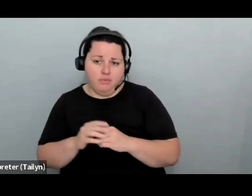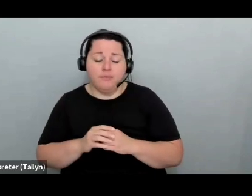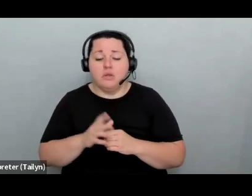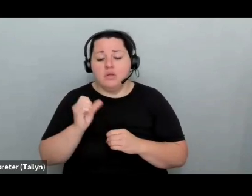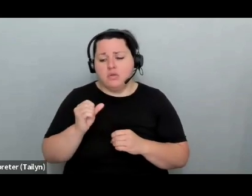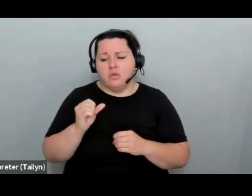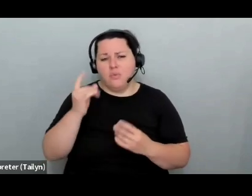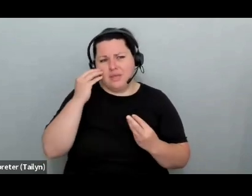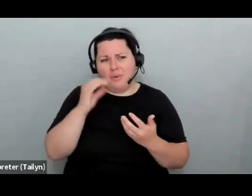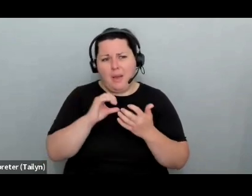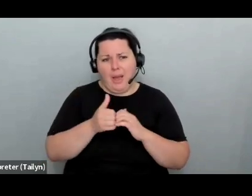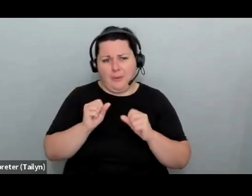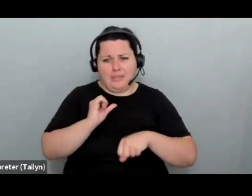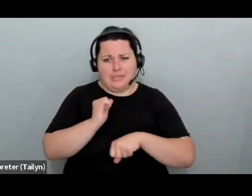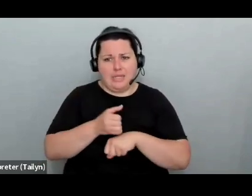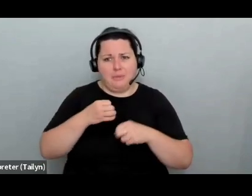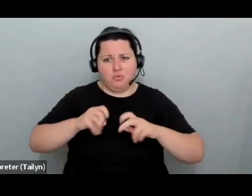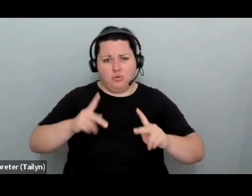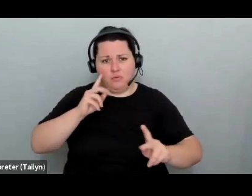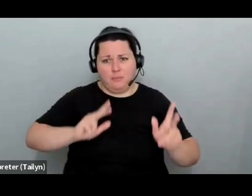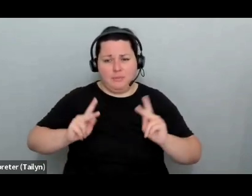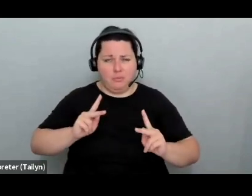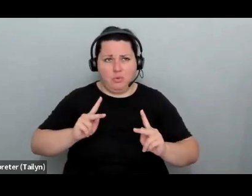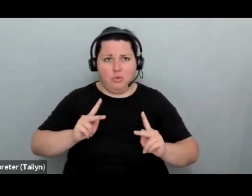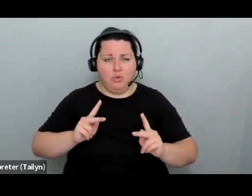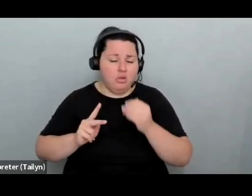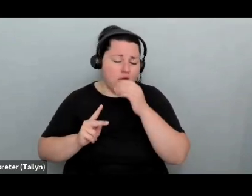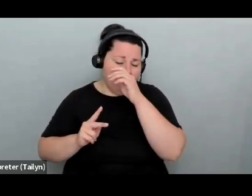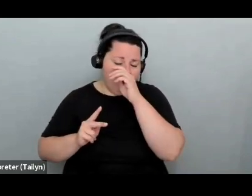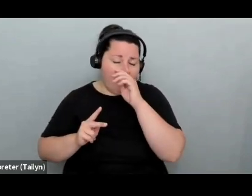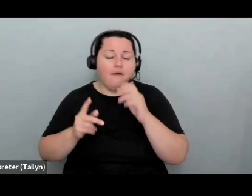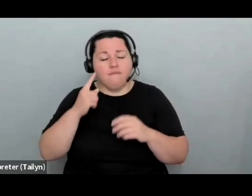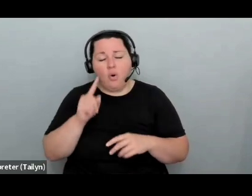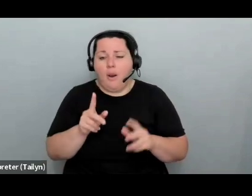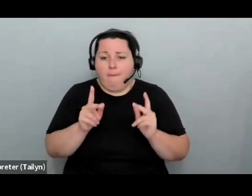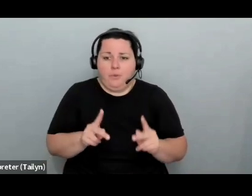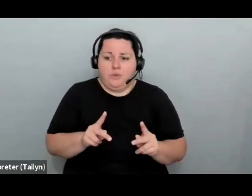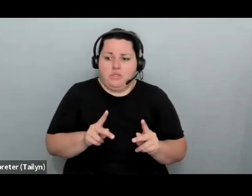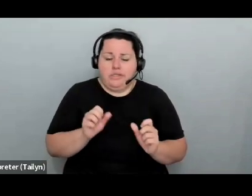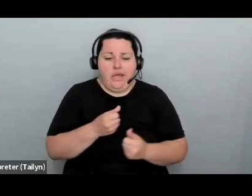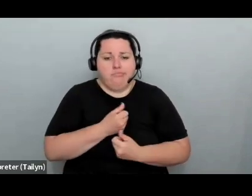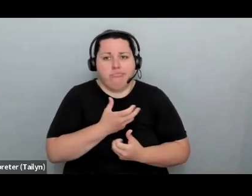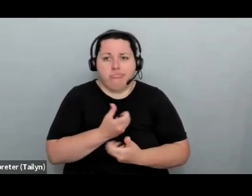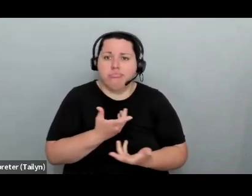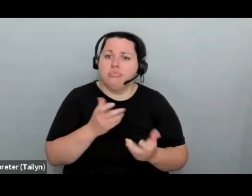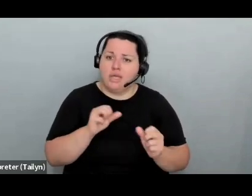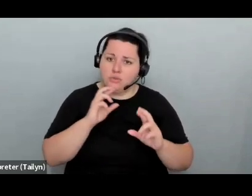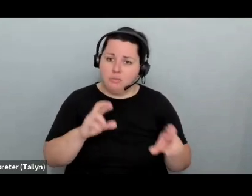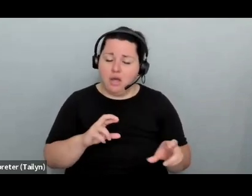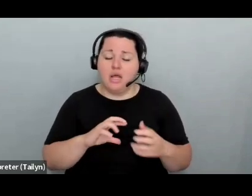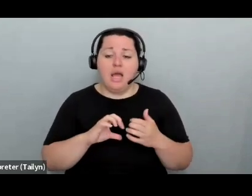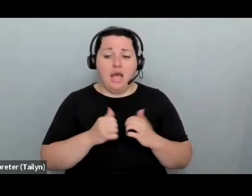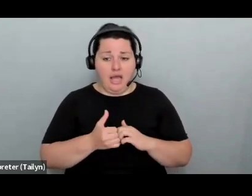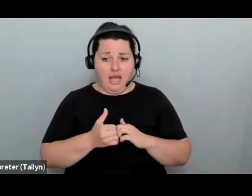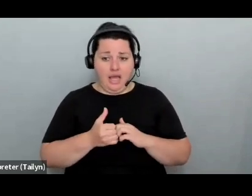we create an opportunity for individuals to respond, for someone to talk to, someone to respond, and how do we